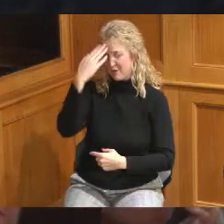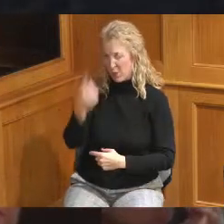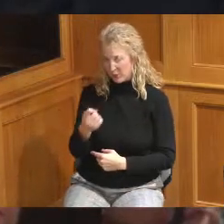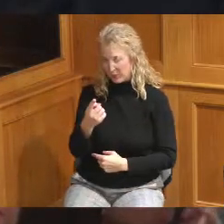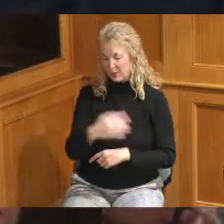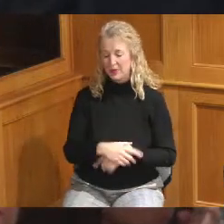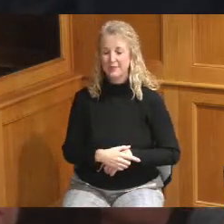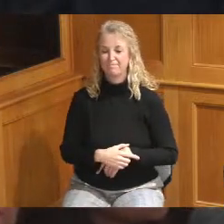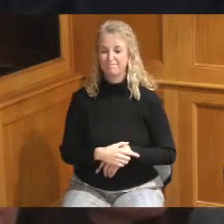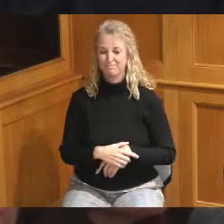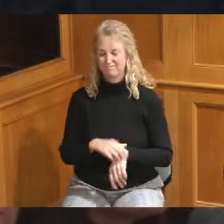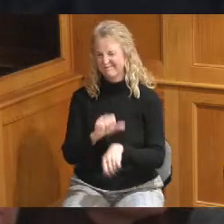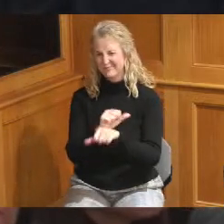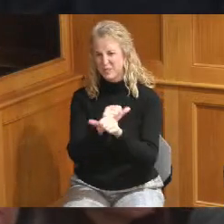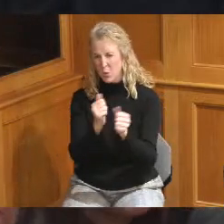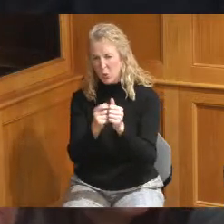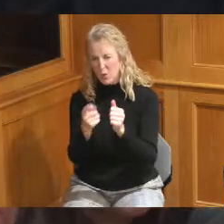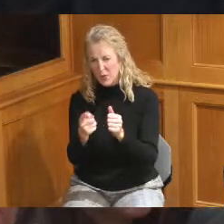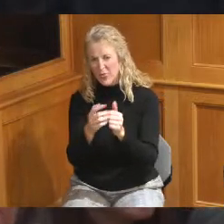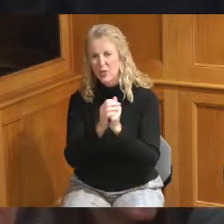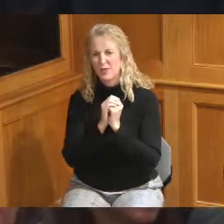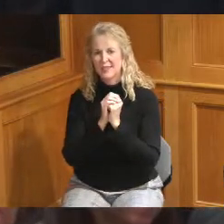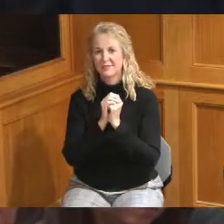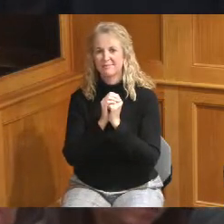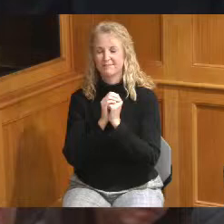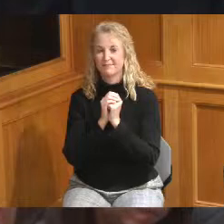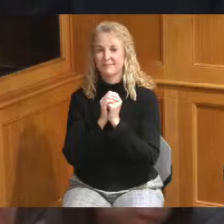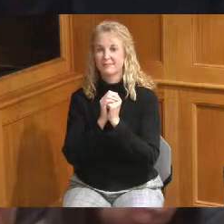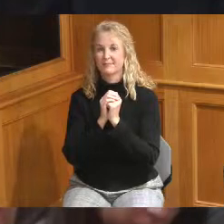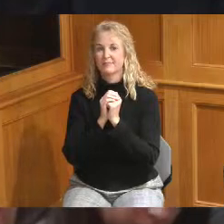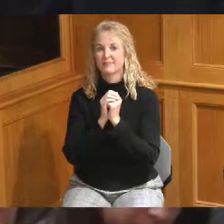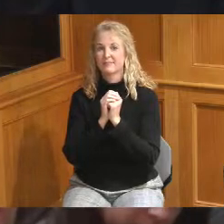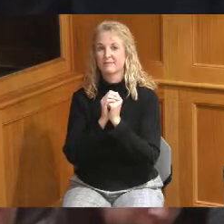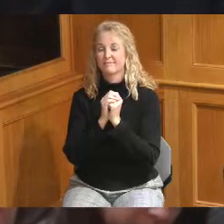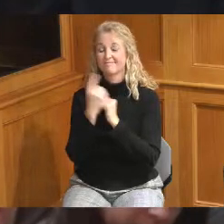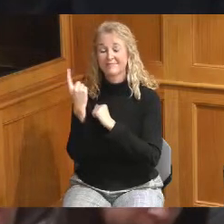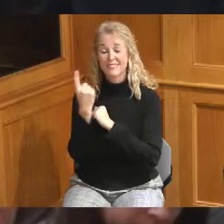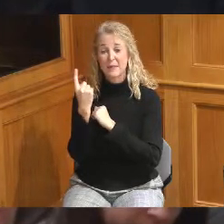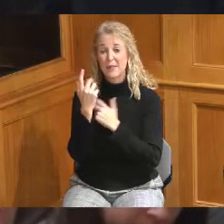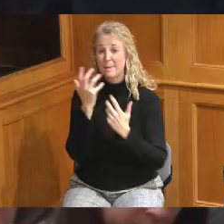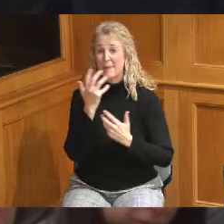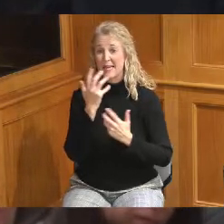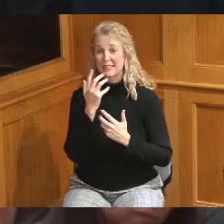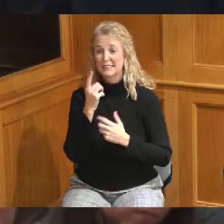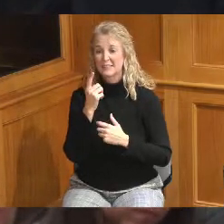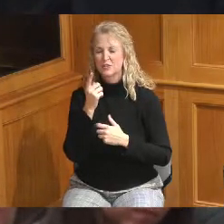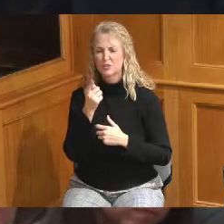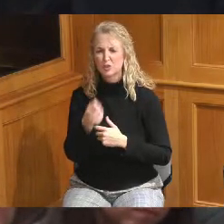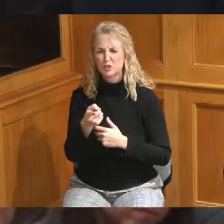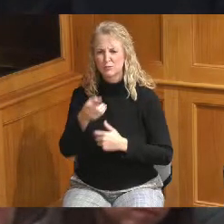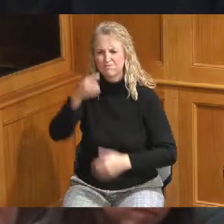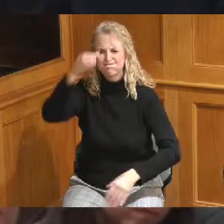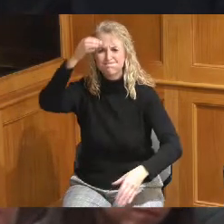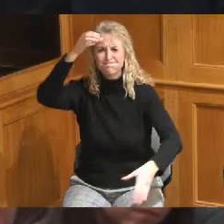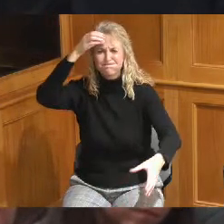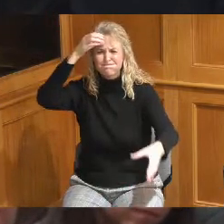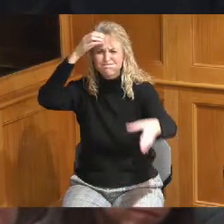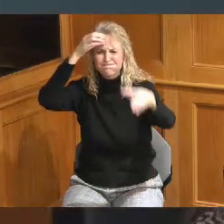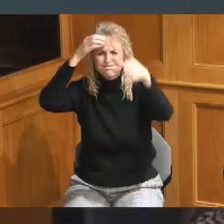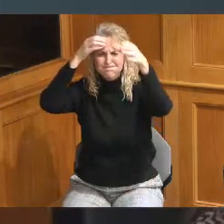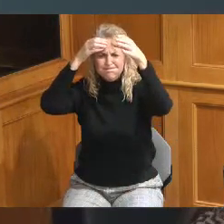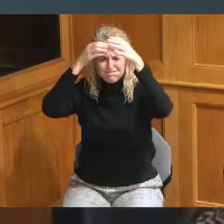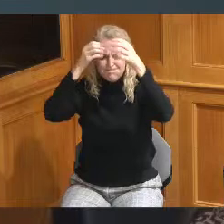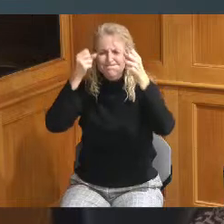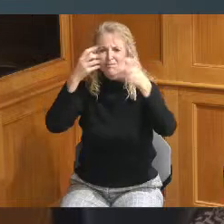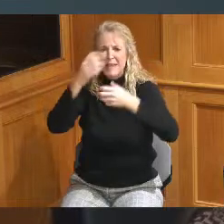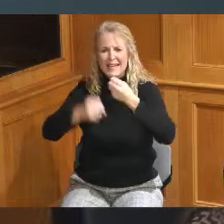to get to know you, one is we're losing a wealth of knowledge that you have. You've